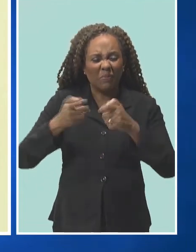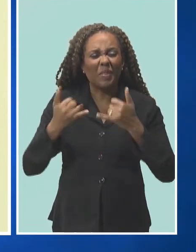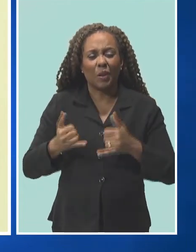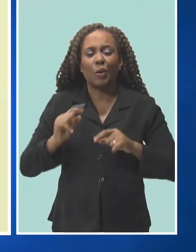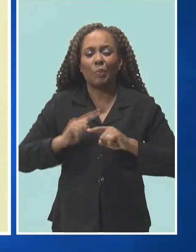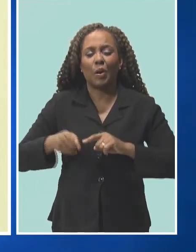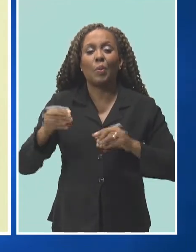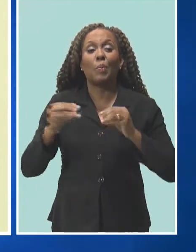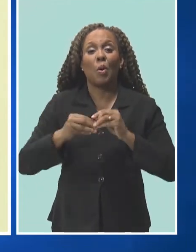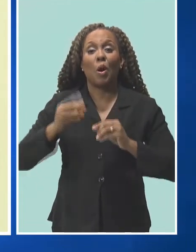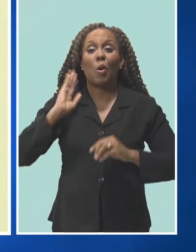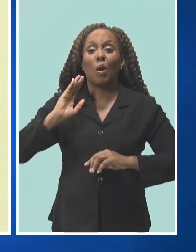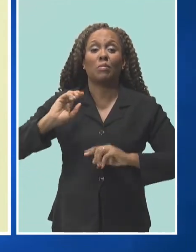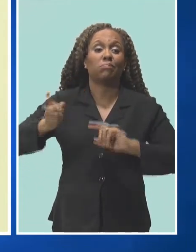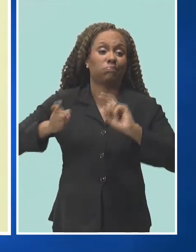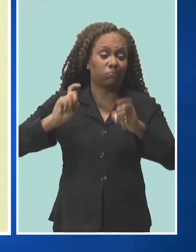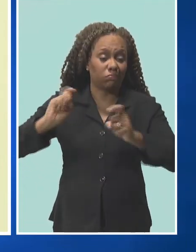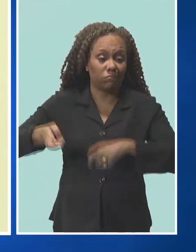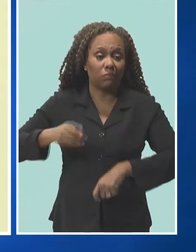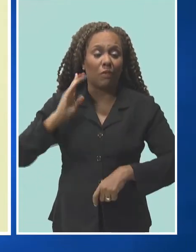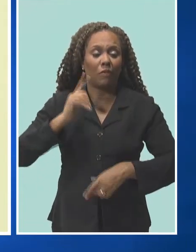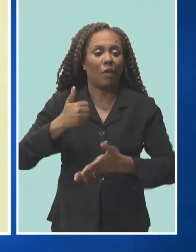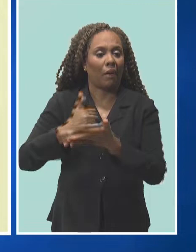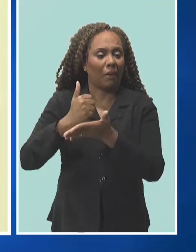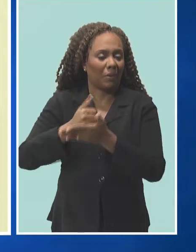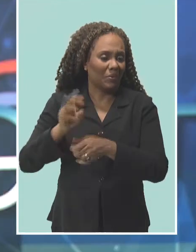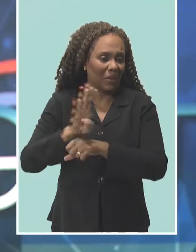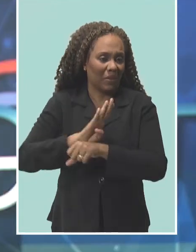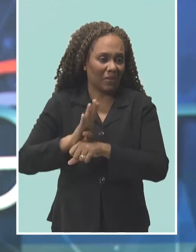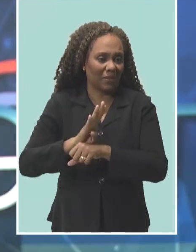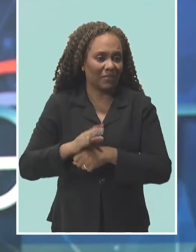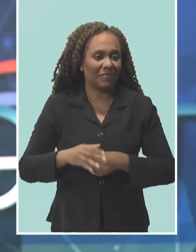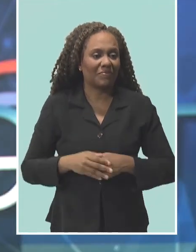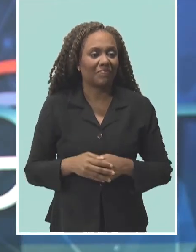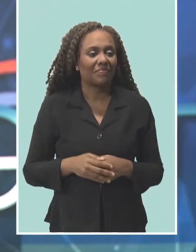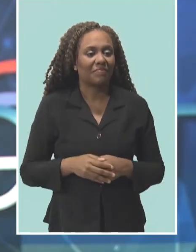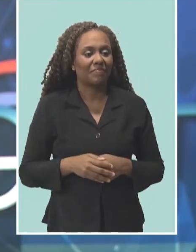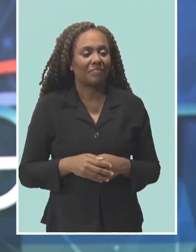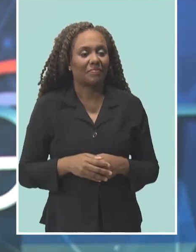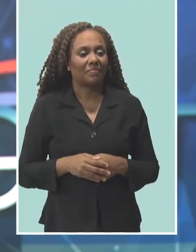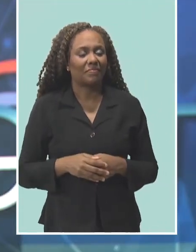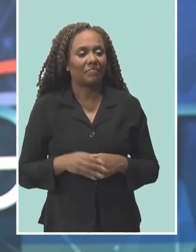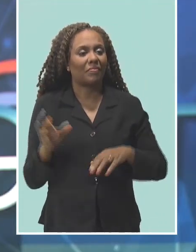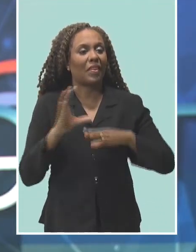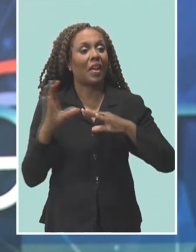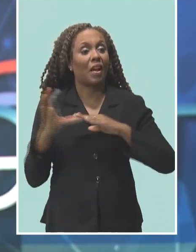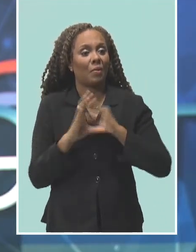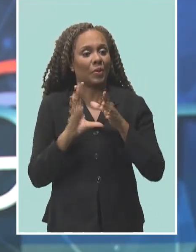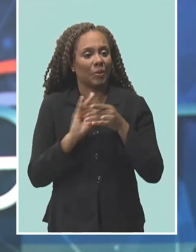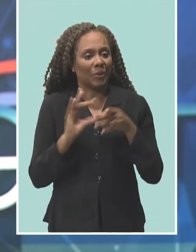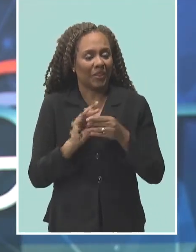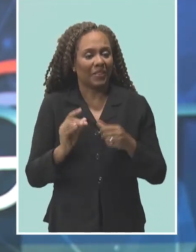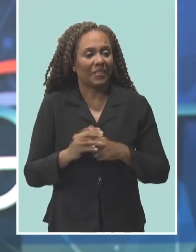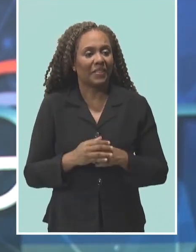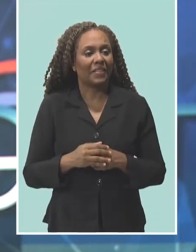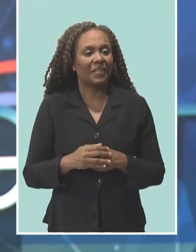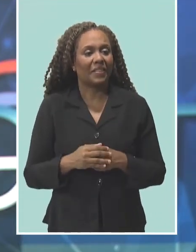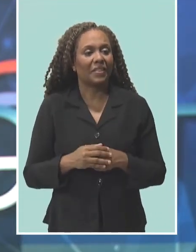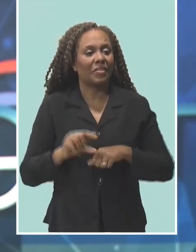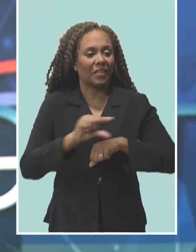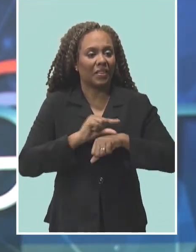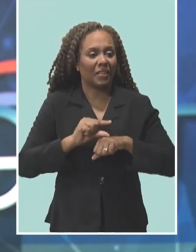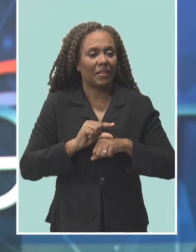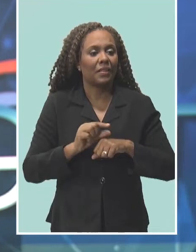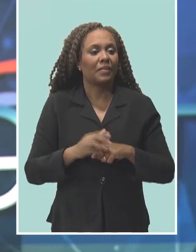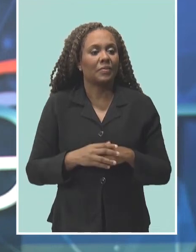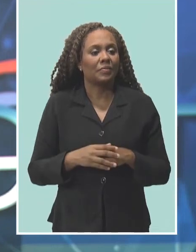People's Republic of China intends to assist Barbados with. To news from the region now, in Grenada, the organizers of Spice Mass have